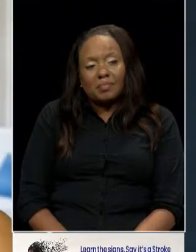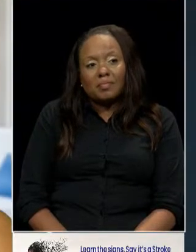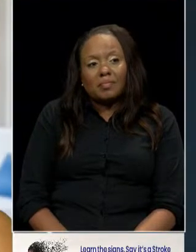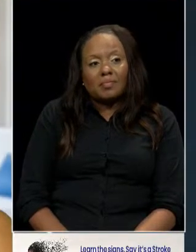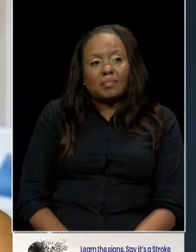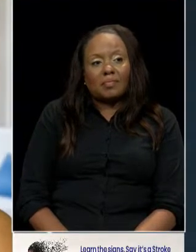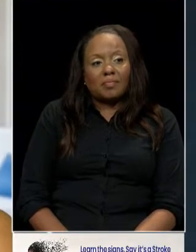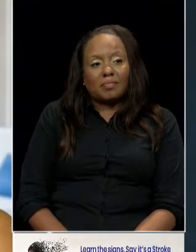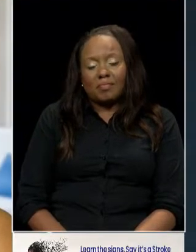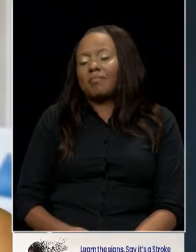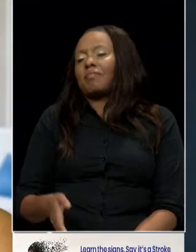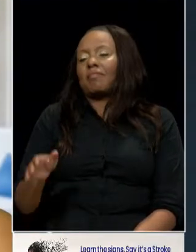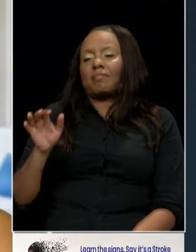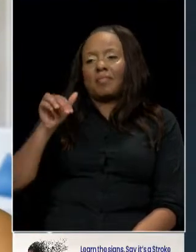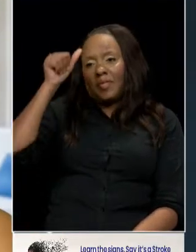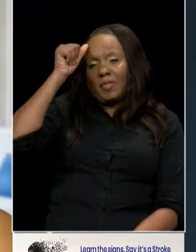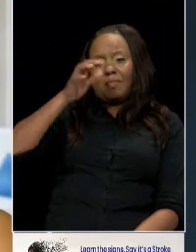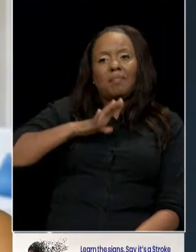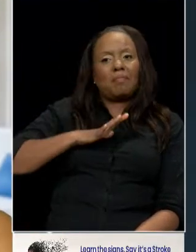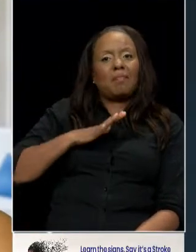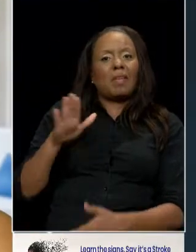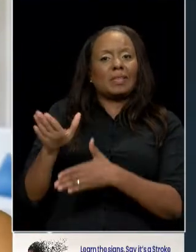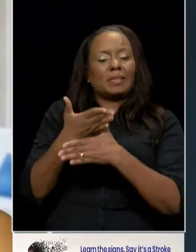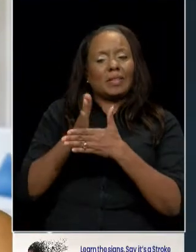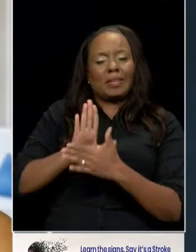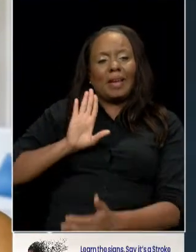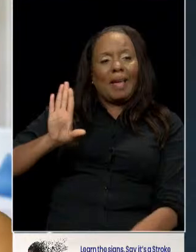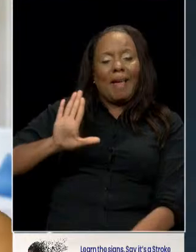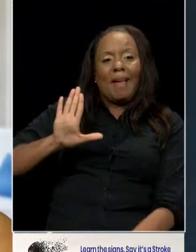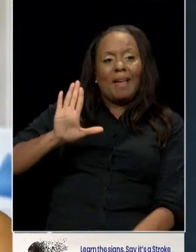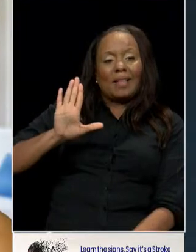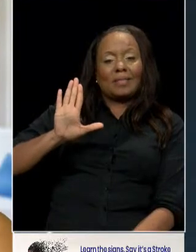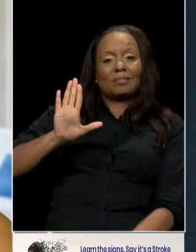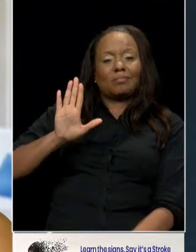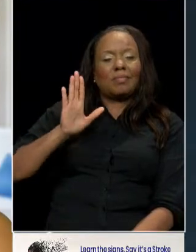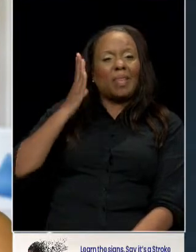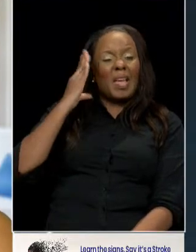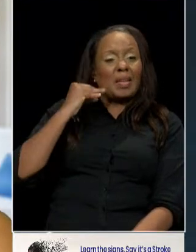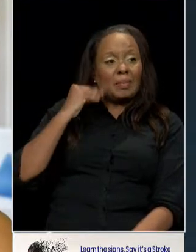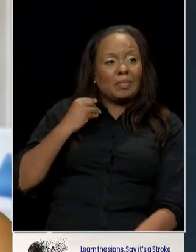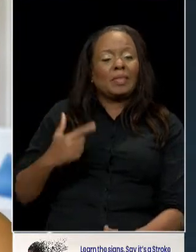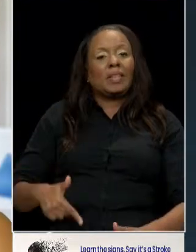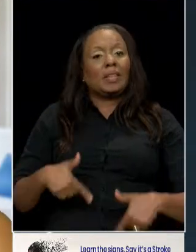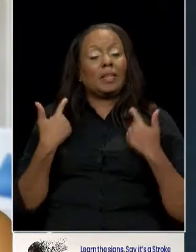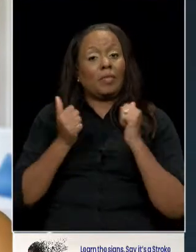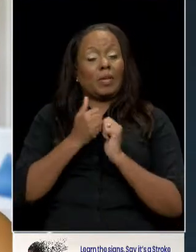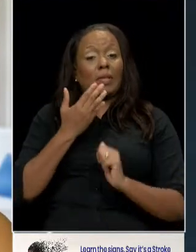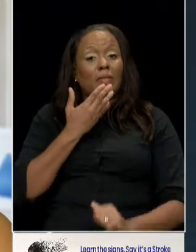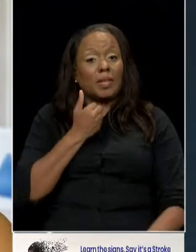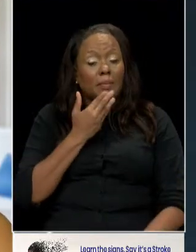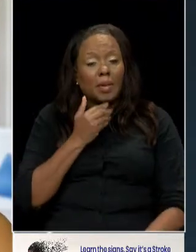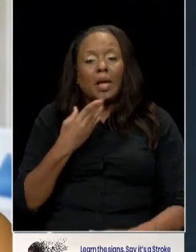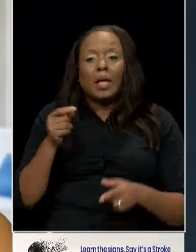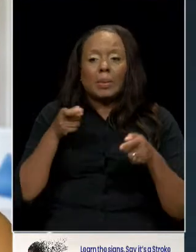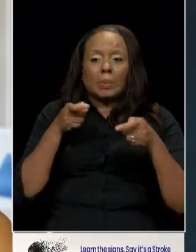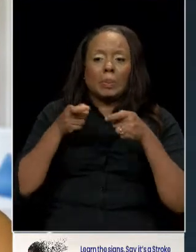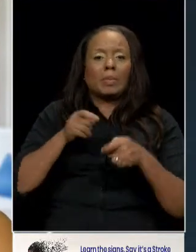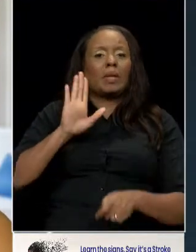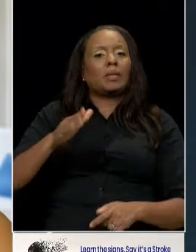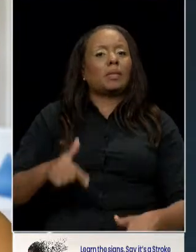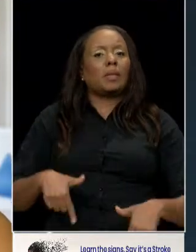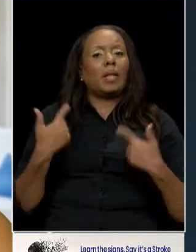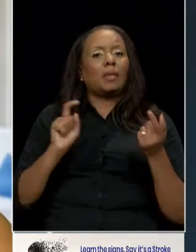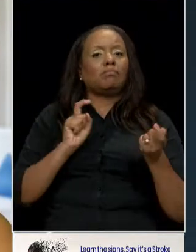Mr. Giles Ben sharing his experience there. He is living with diabetes and managing his